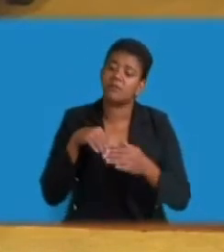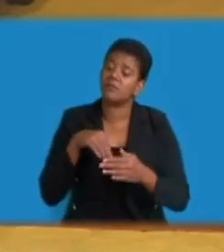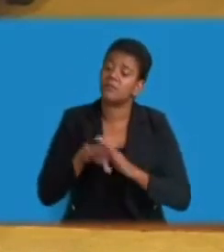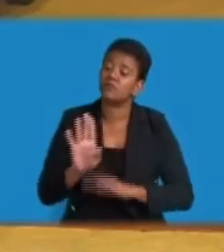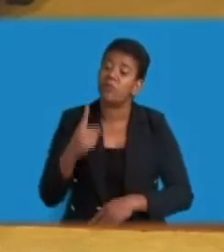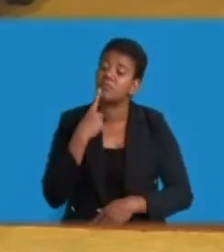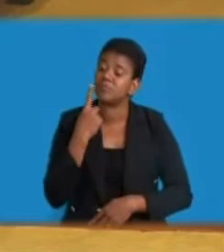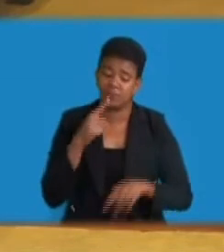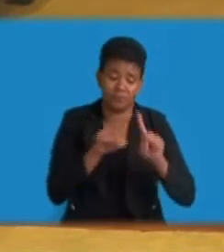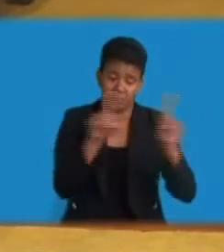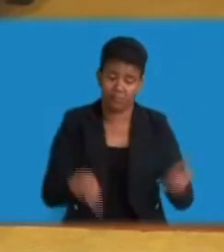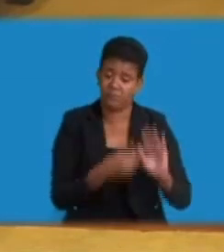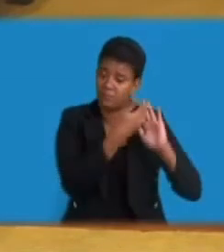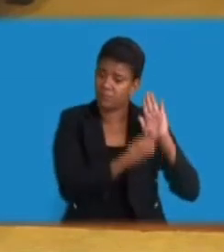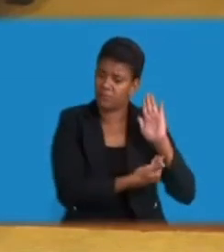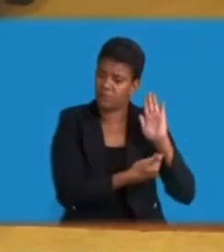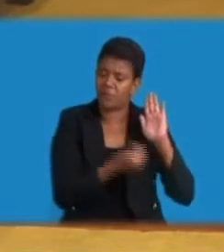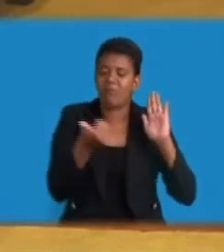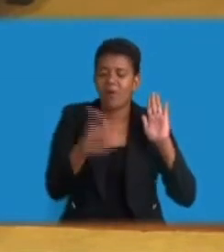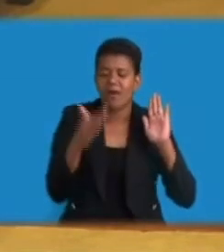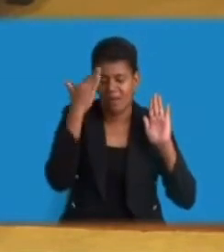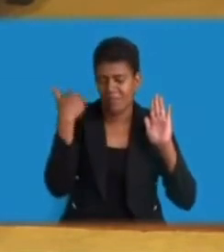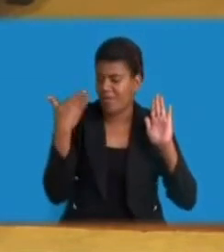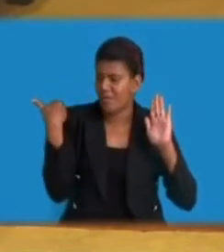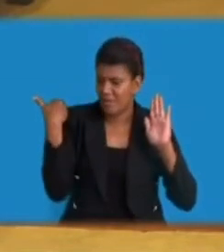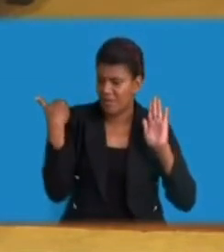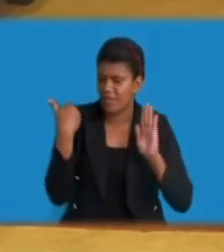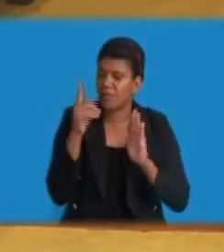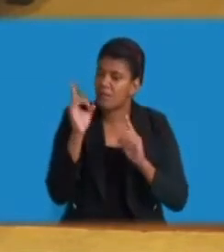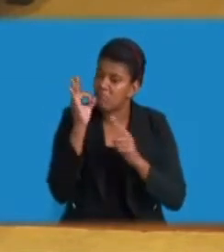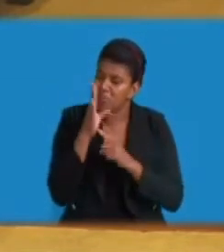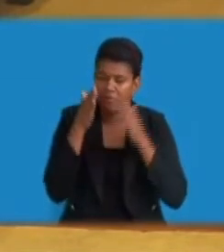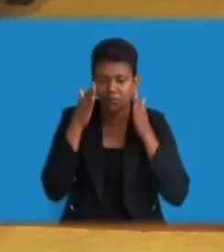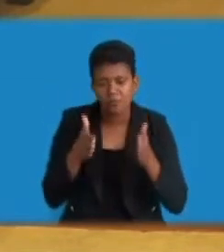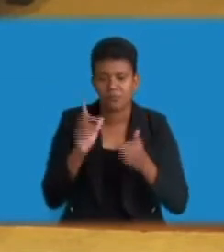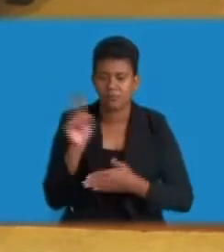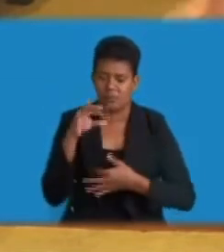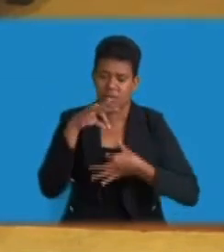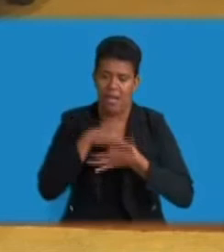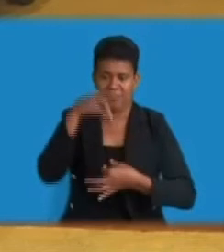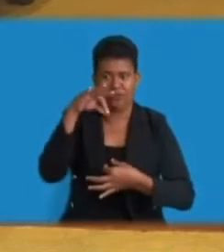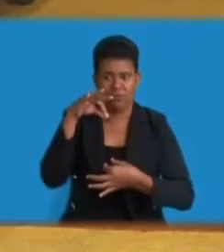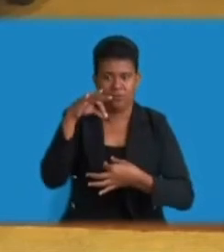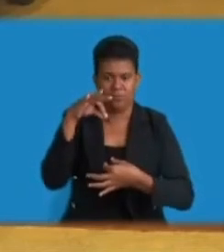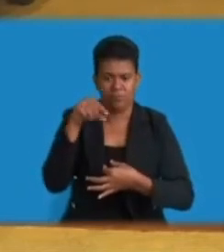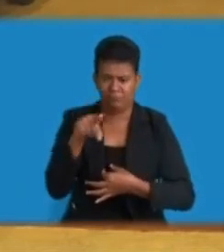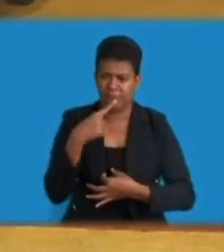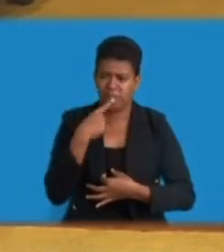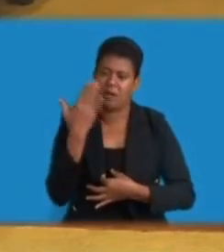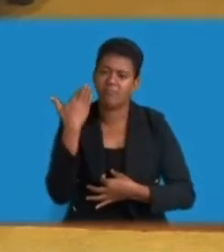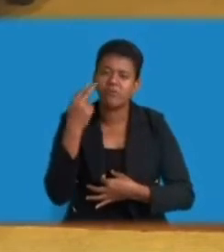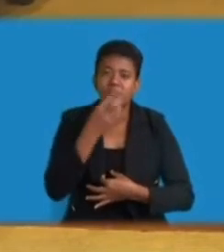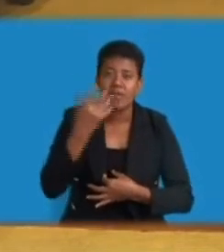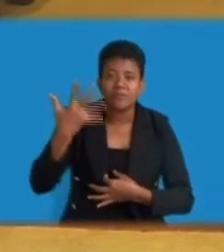reminded him many times. He said his first priority was to have municipal elections. Then we asked him in